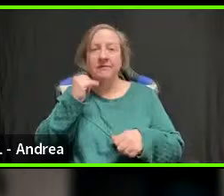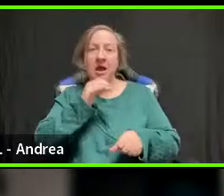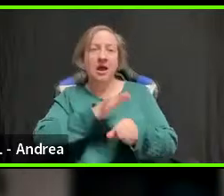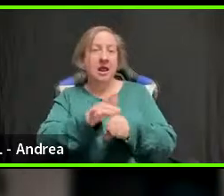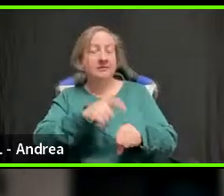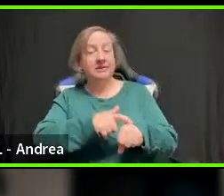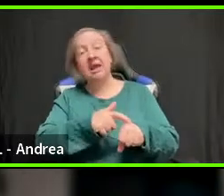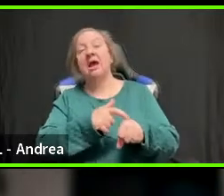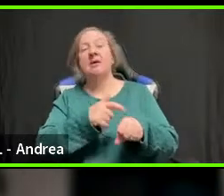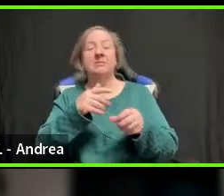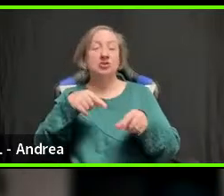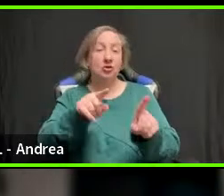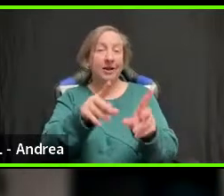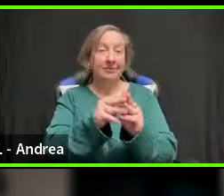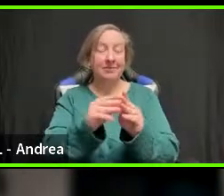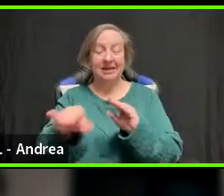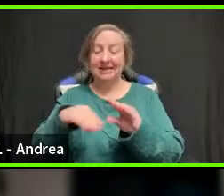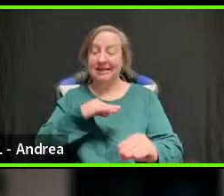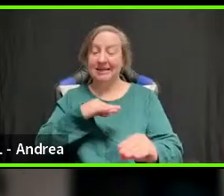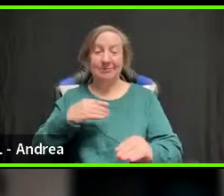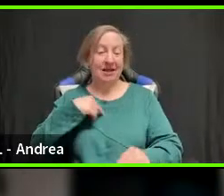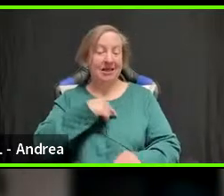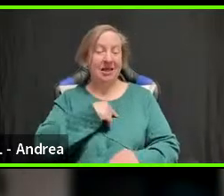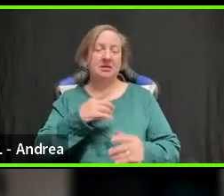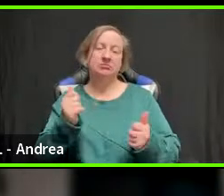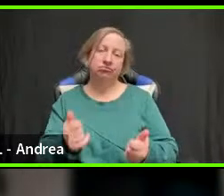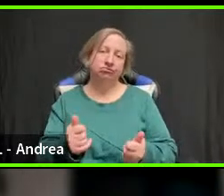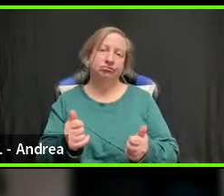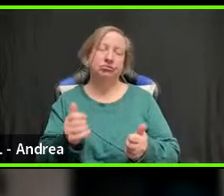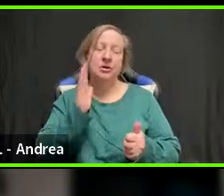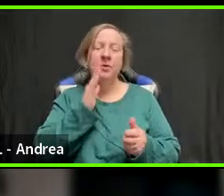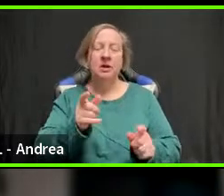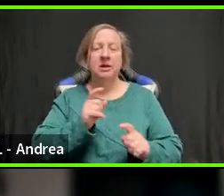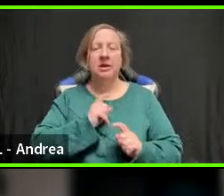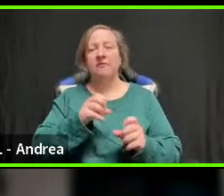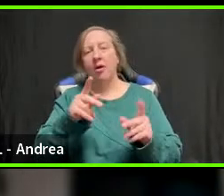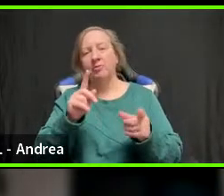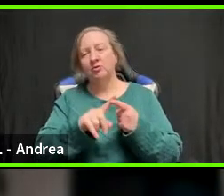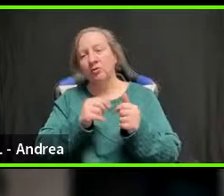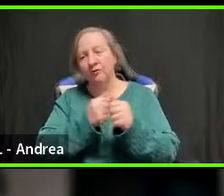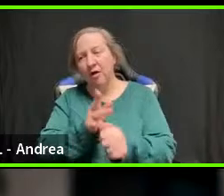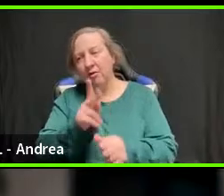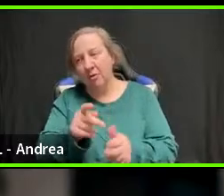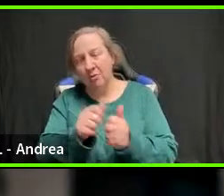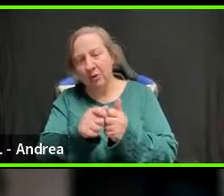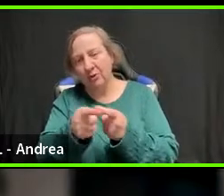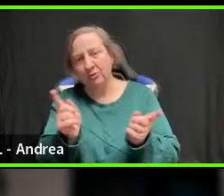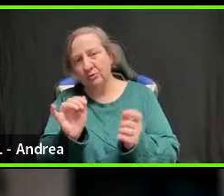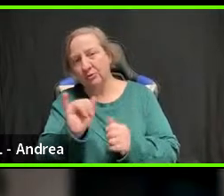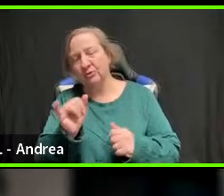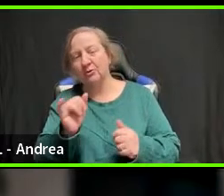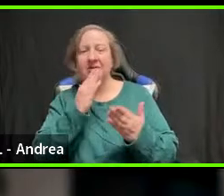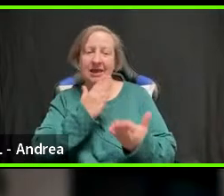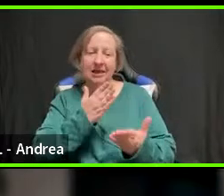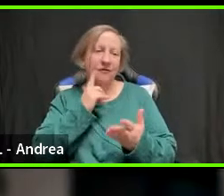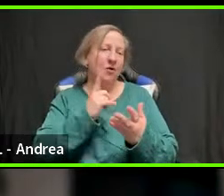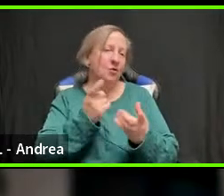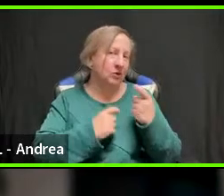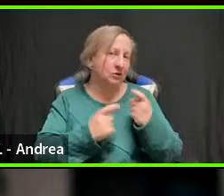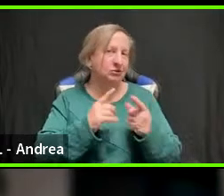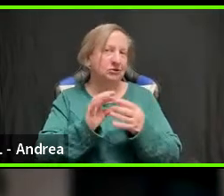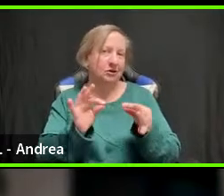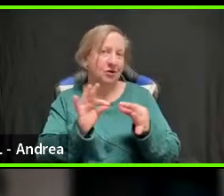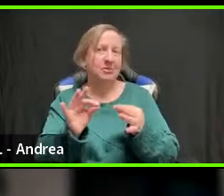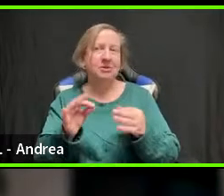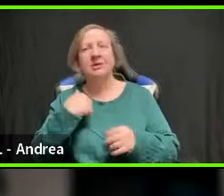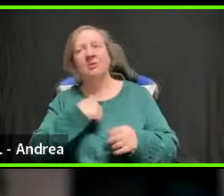meeting, shoot us an email, and it gives us the opportunity to follow up with you too. So appreciate the questions and the comments. We're